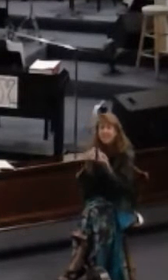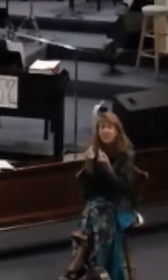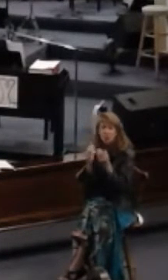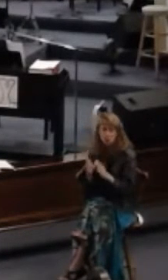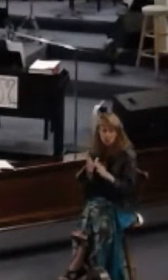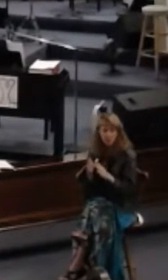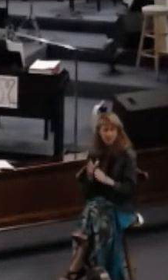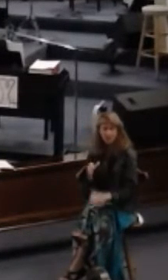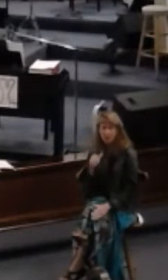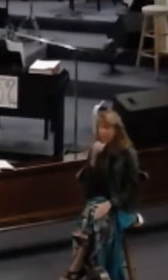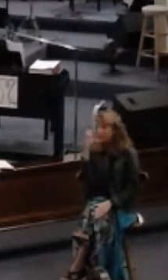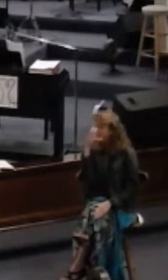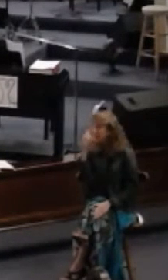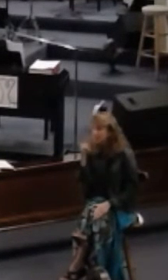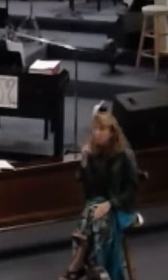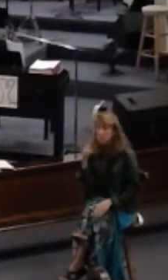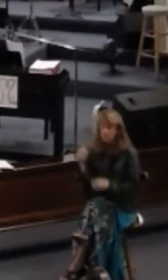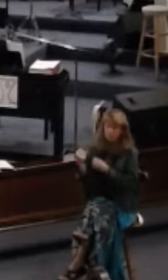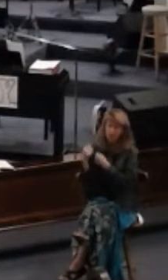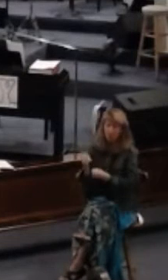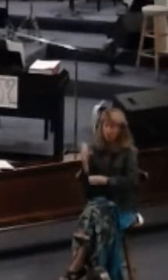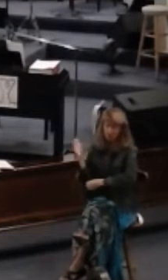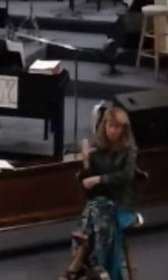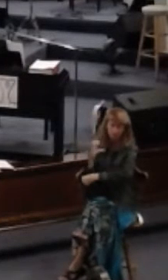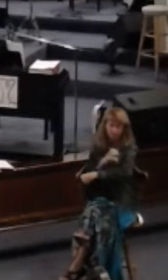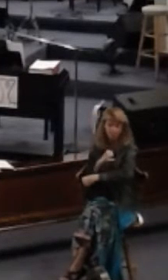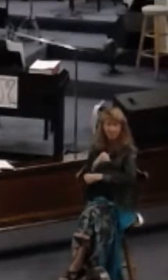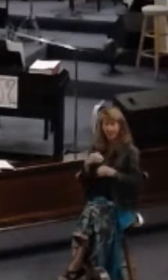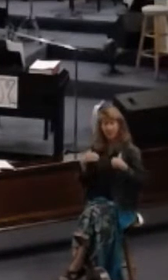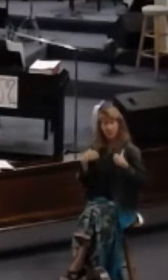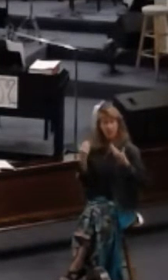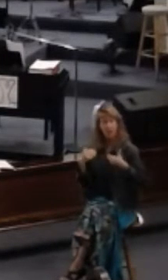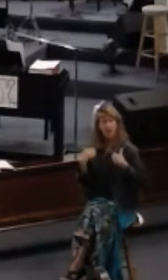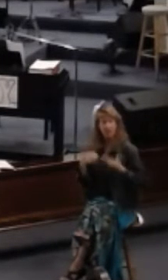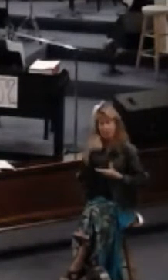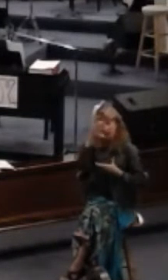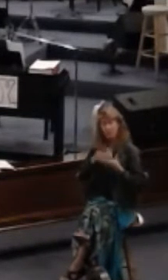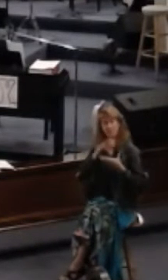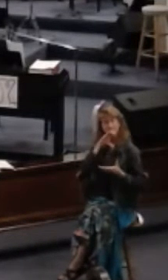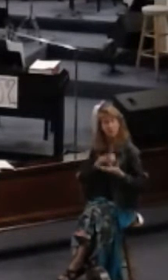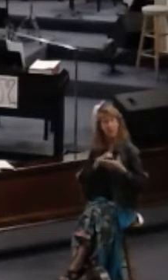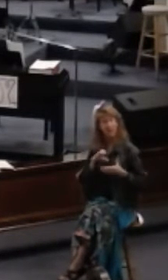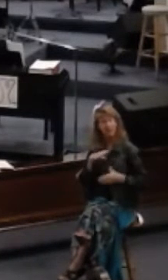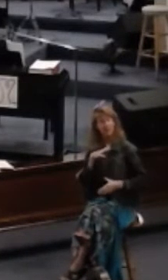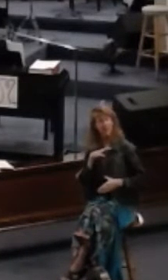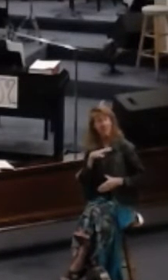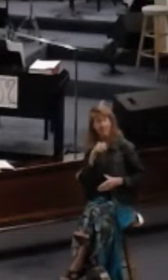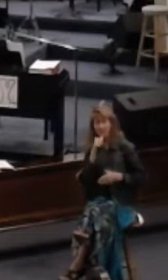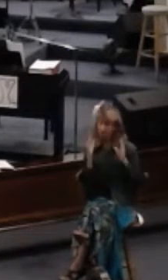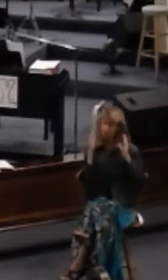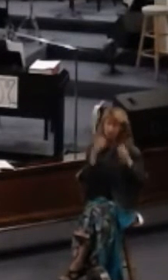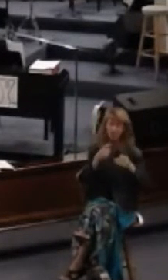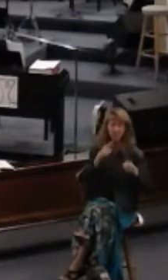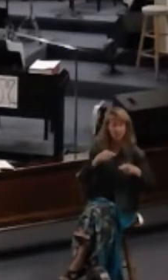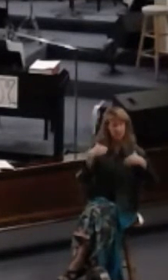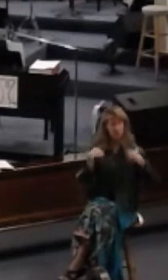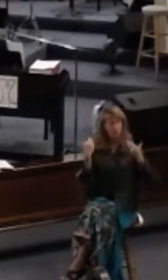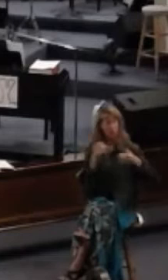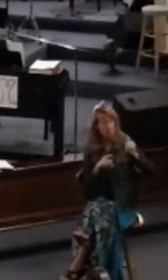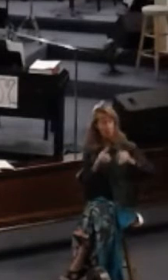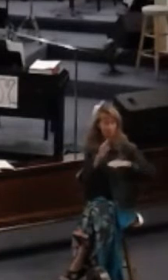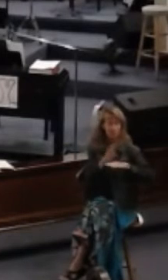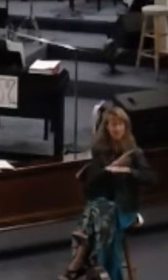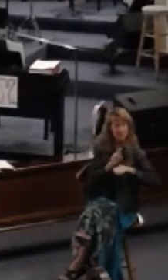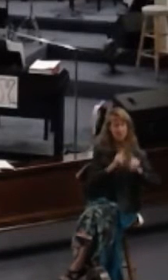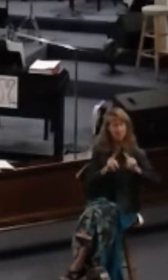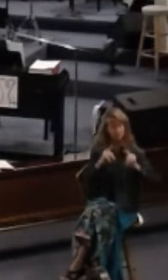and the powerful. He didn't tailor his ministry to young married couples. He didn't fashion his message for the millennials of his age.